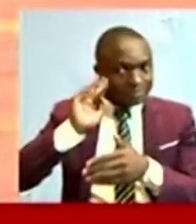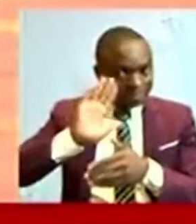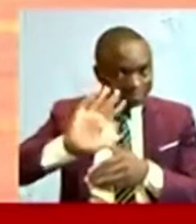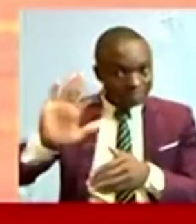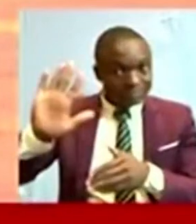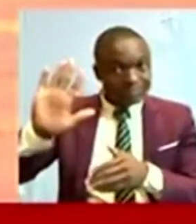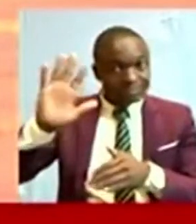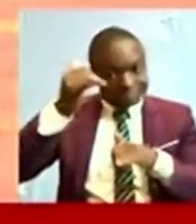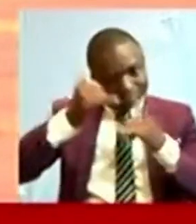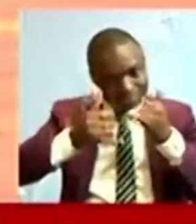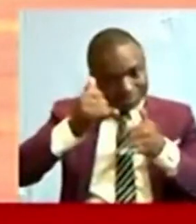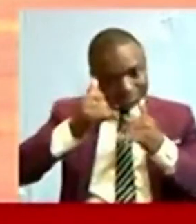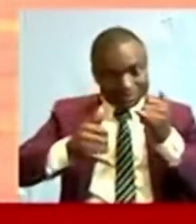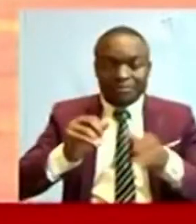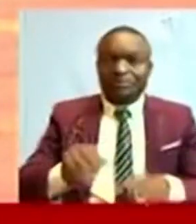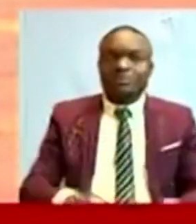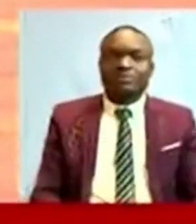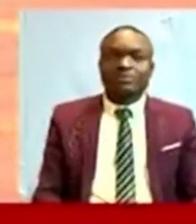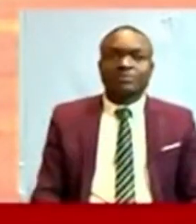Okay.